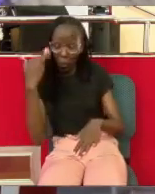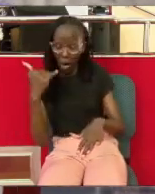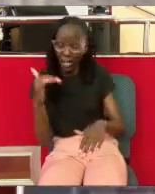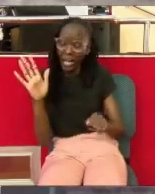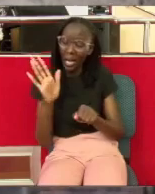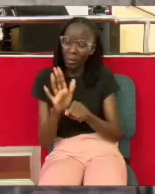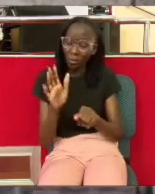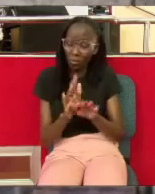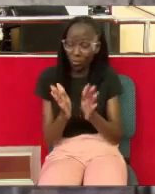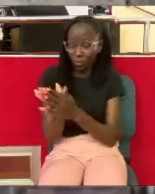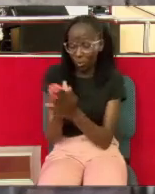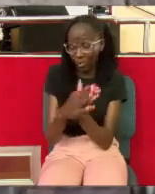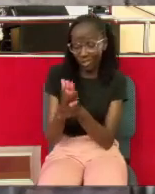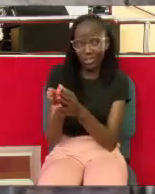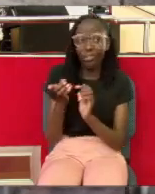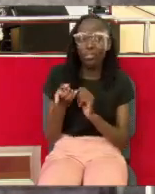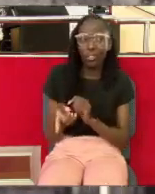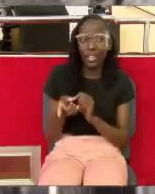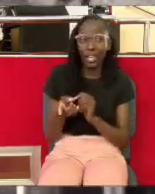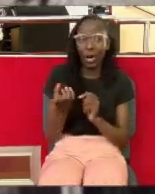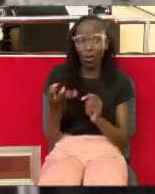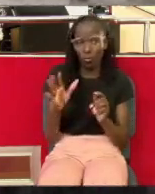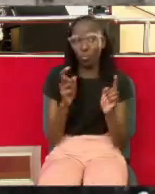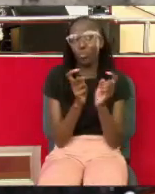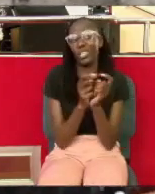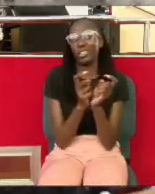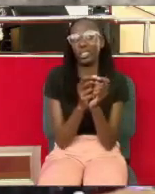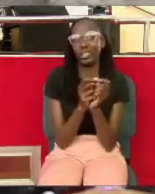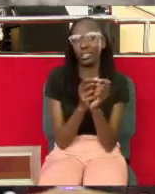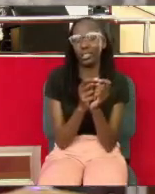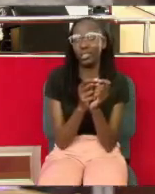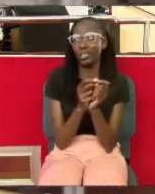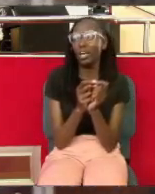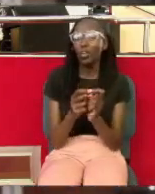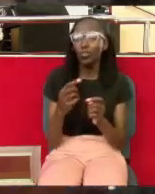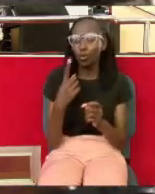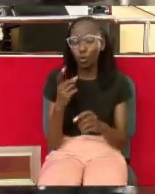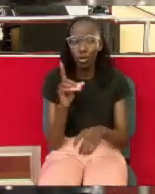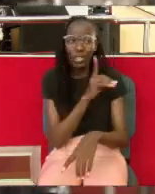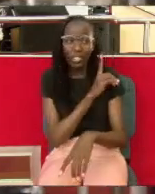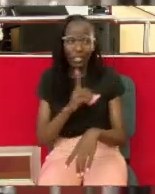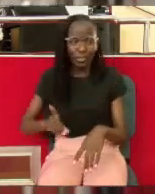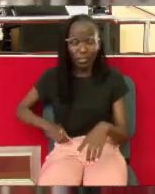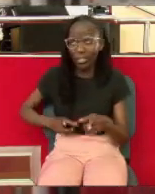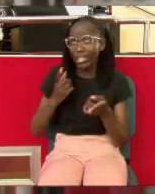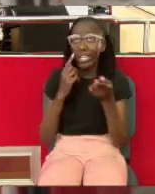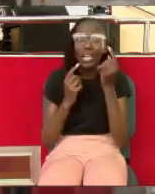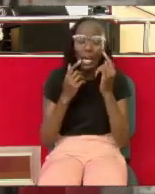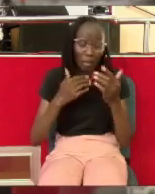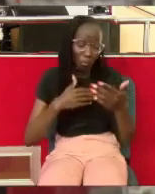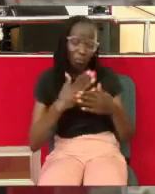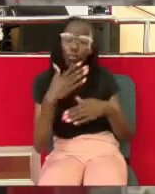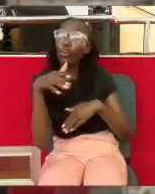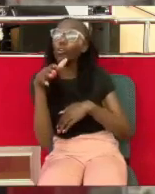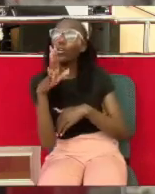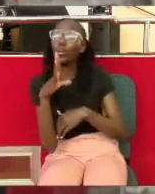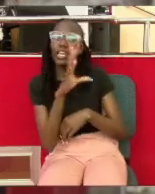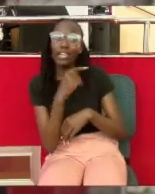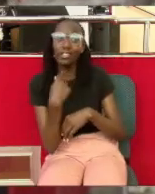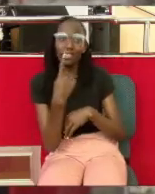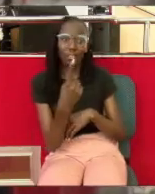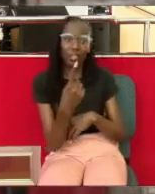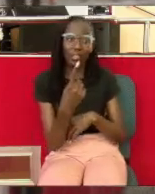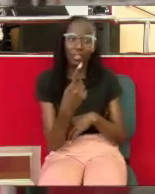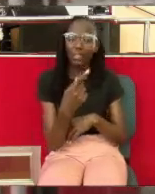nyingi za David ufungu. Speaking of some of those stories. Daudi akiongea kuhusu mambo kama yale. He's crying before God. Akimlilia Mungu. And he says, my bed